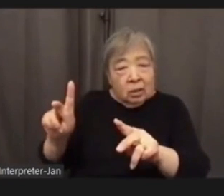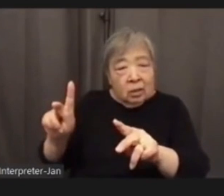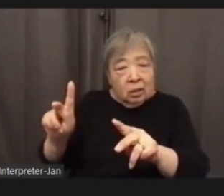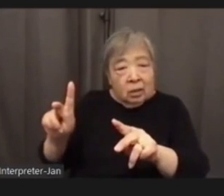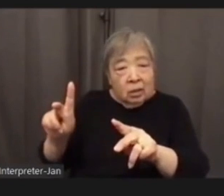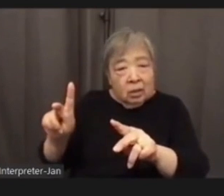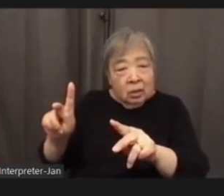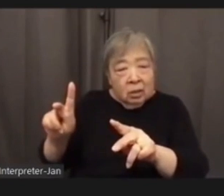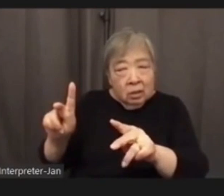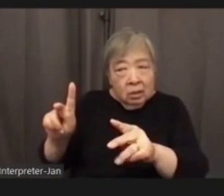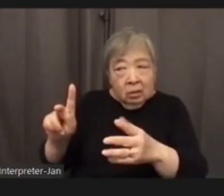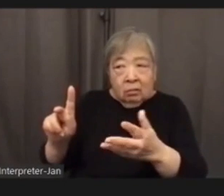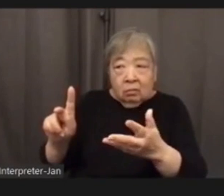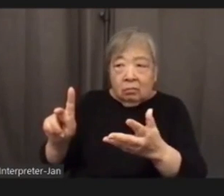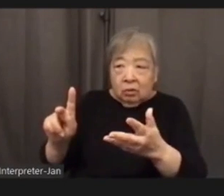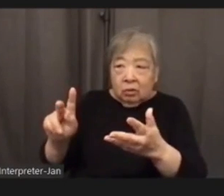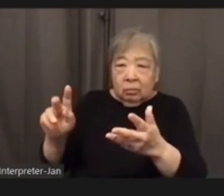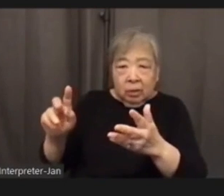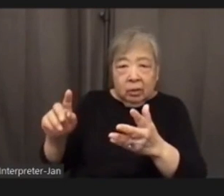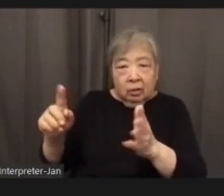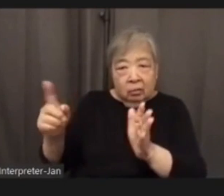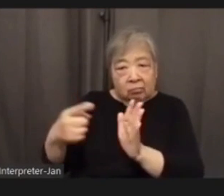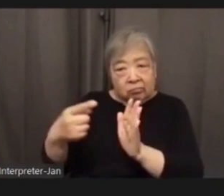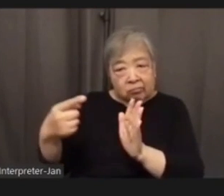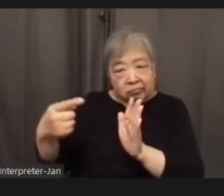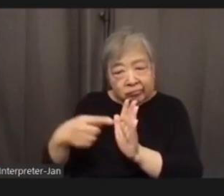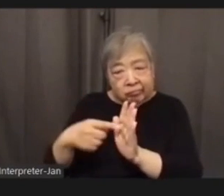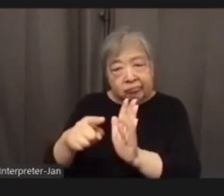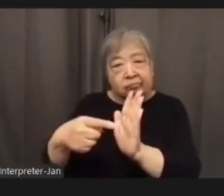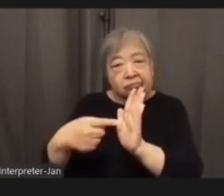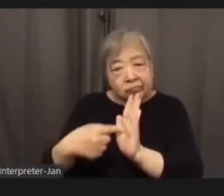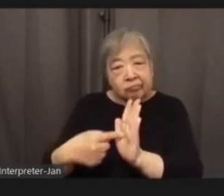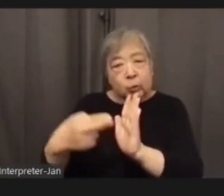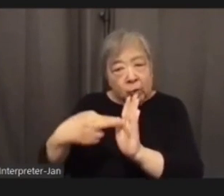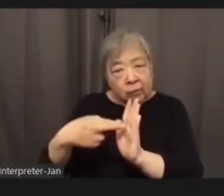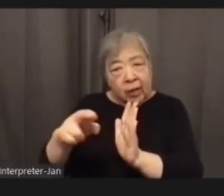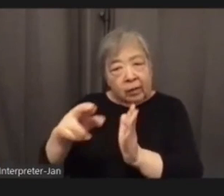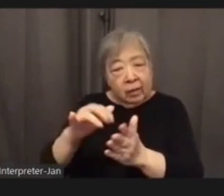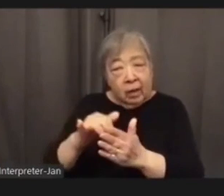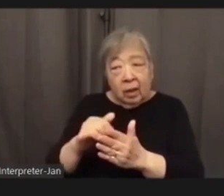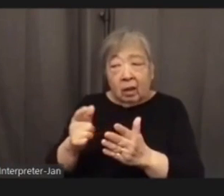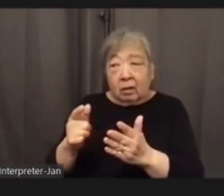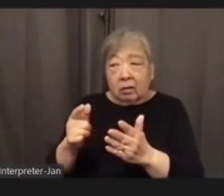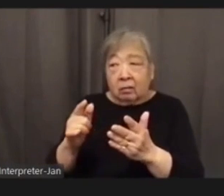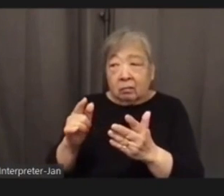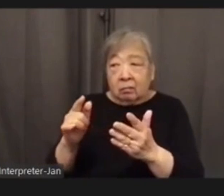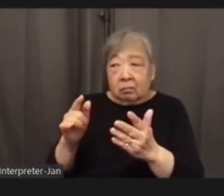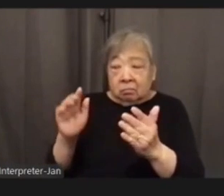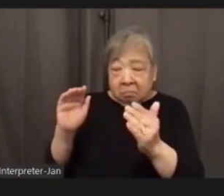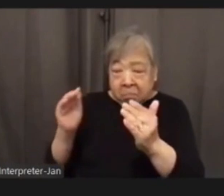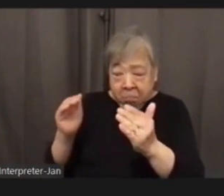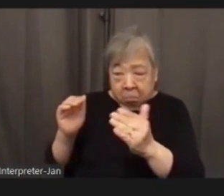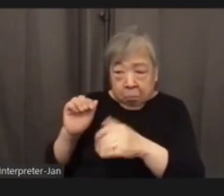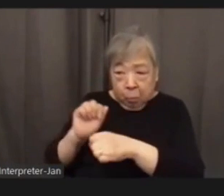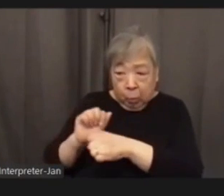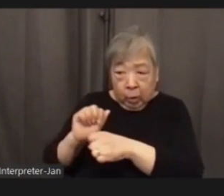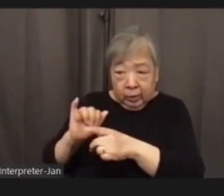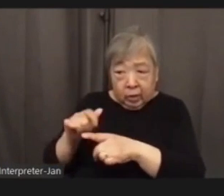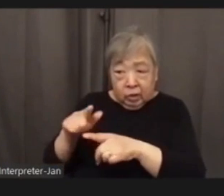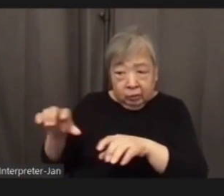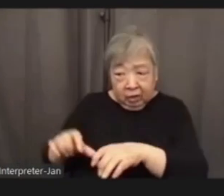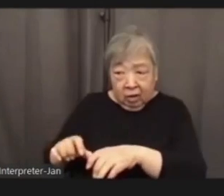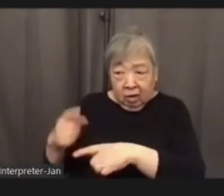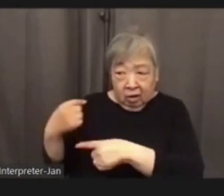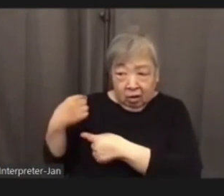to be reflective of it. It mirrors the work that she did do and has done in the past, which is great,